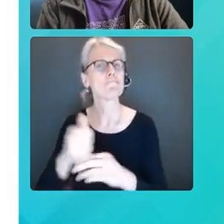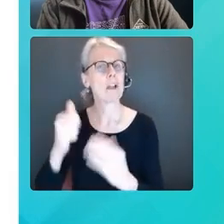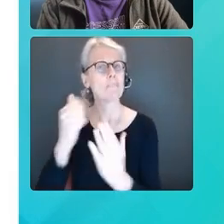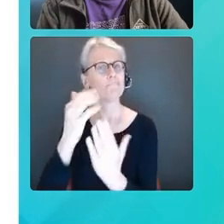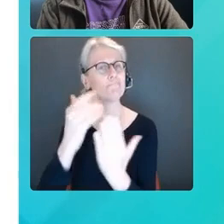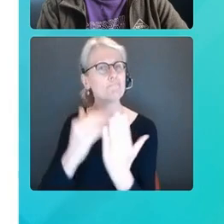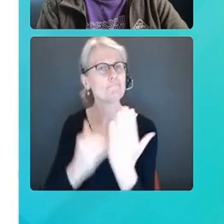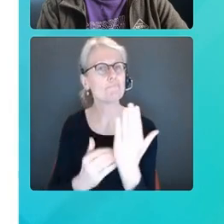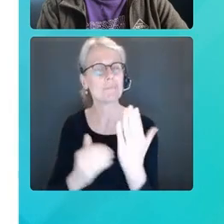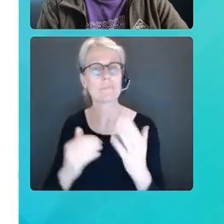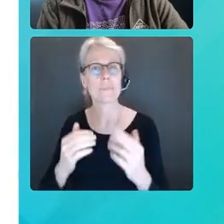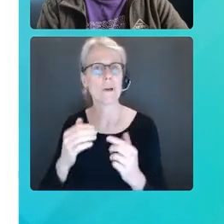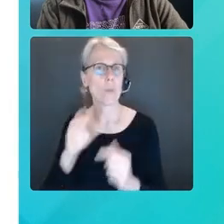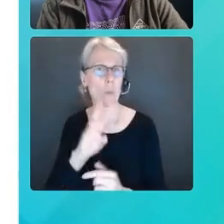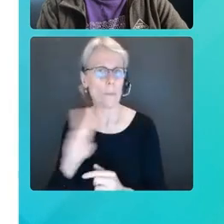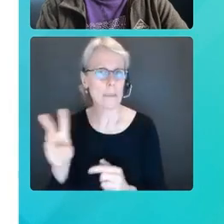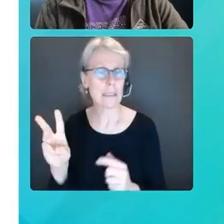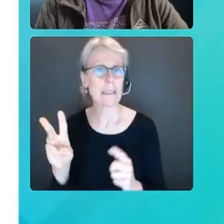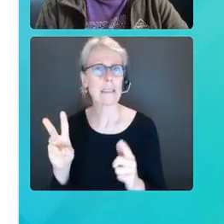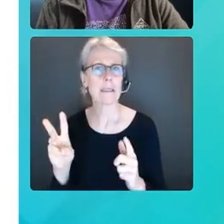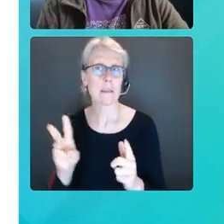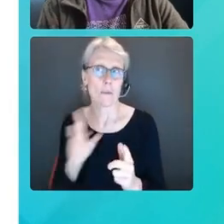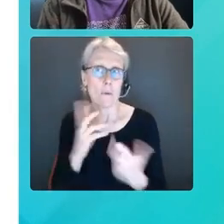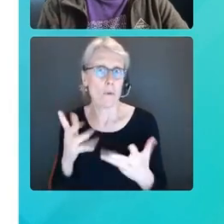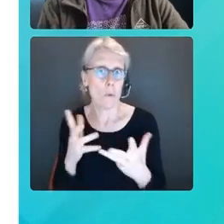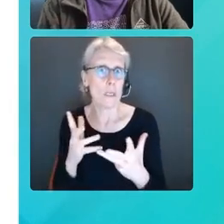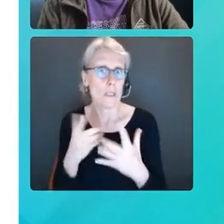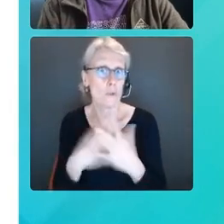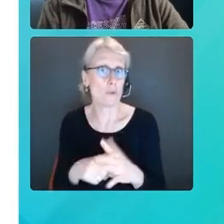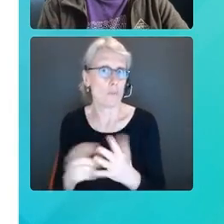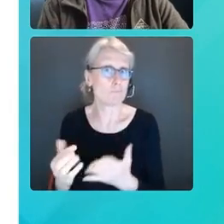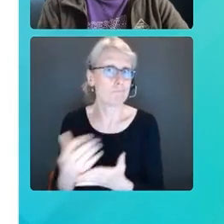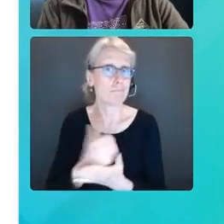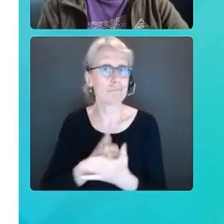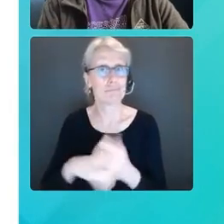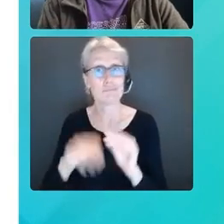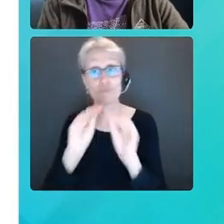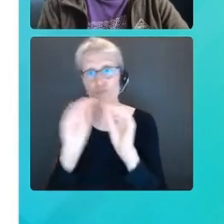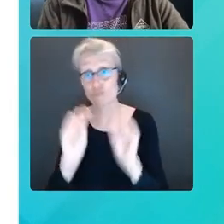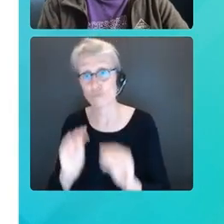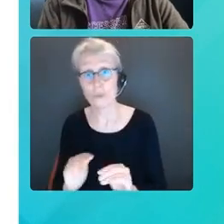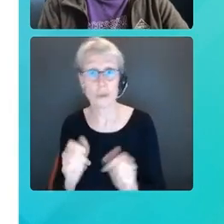on our public website. It's already in the works, so kind of watch this space.